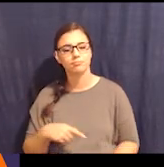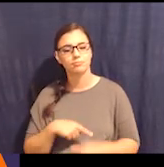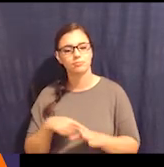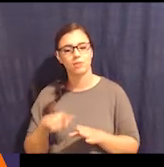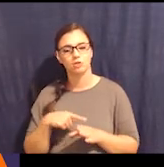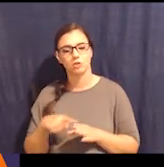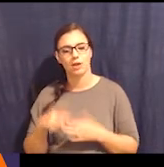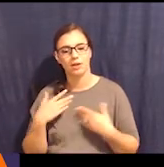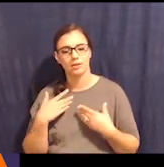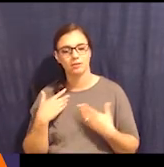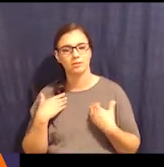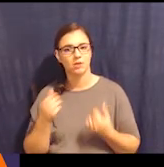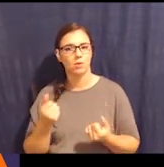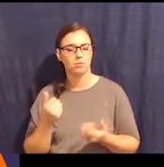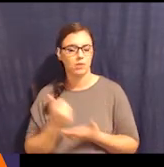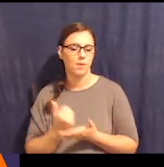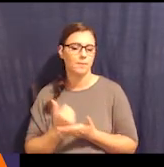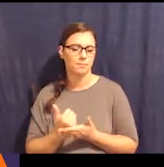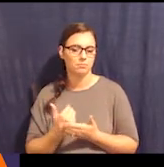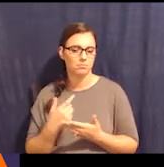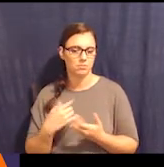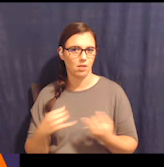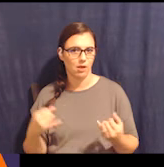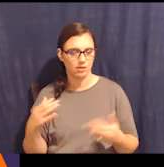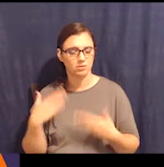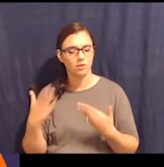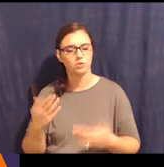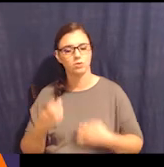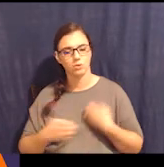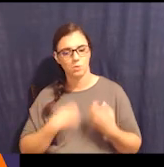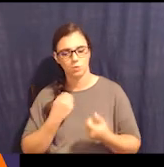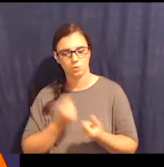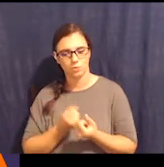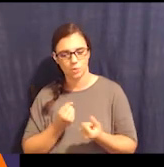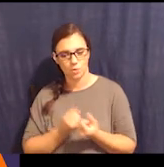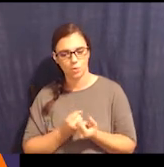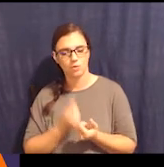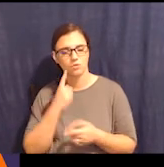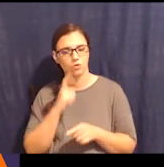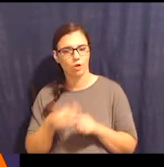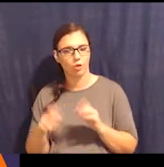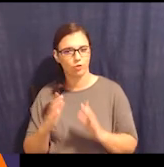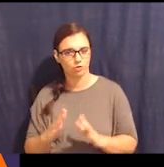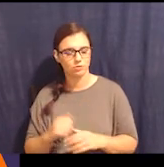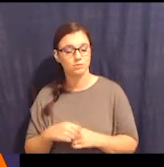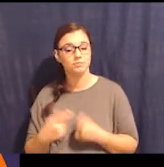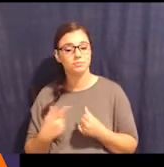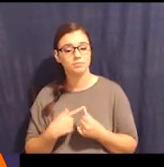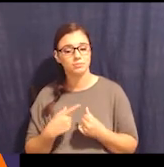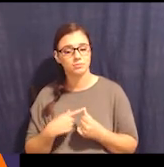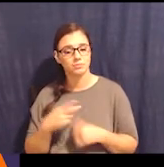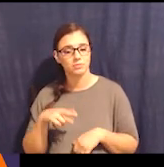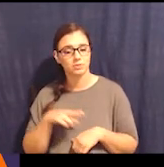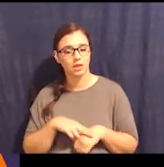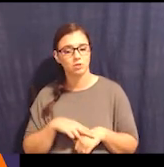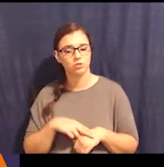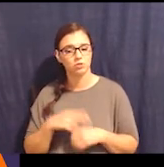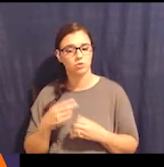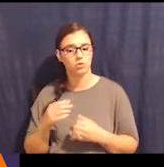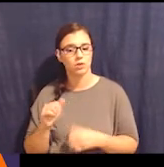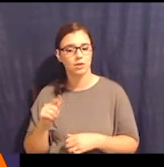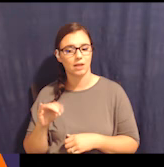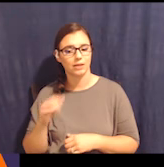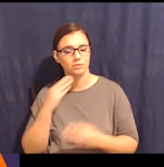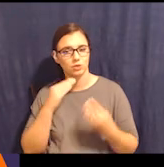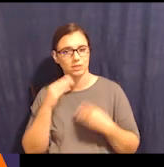emotional support to callers. The first is the National Alliance on Eating Disorders helpline, or the NEDA helpline for